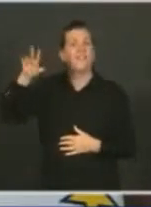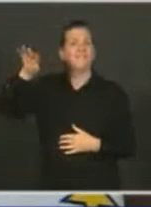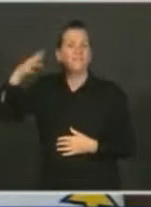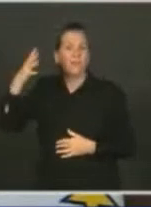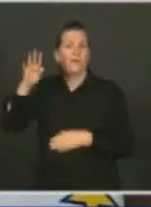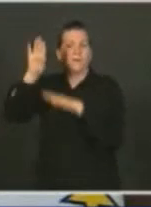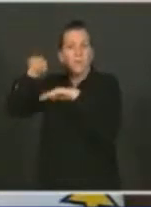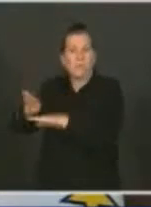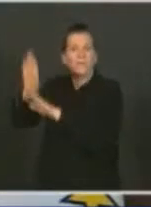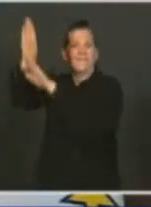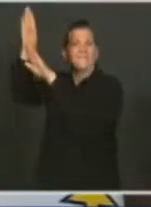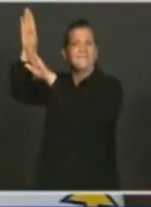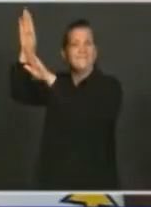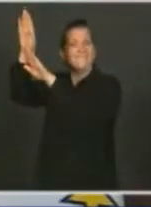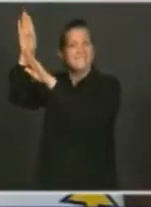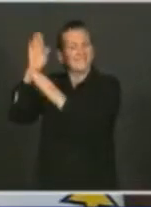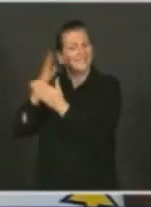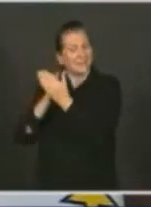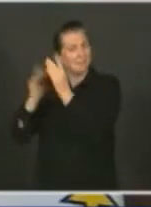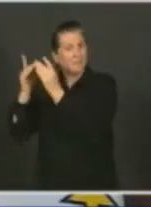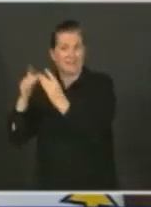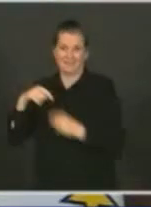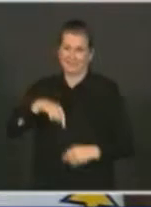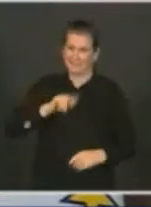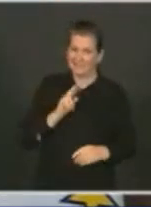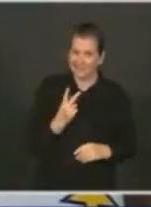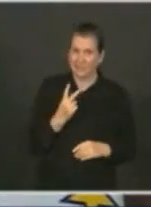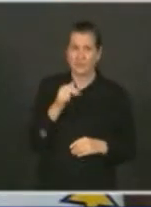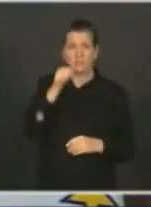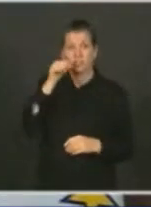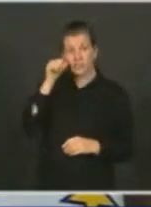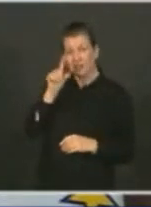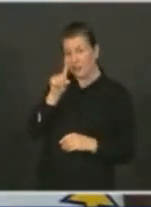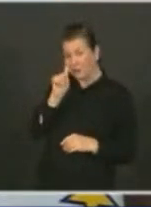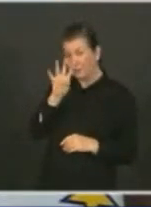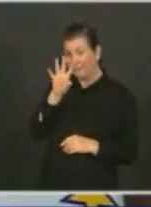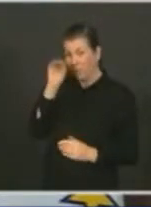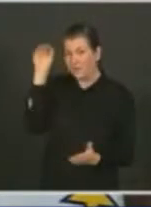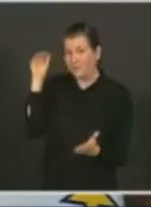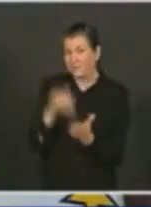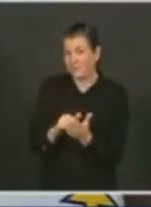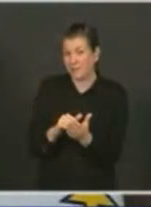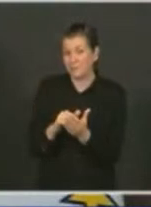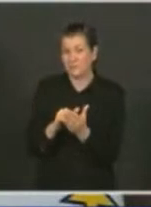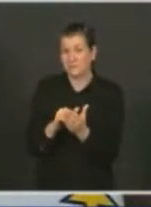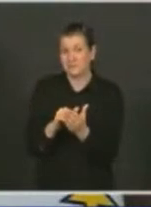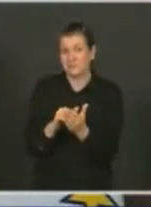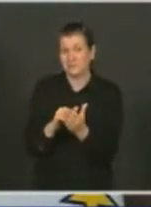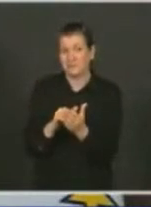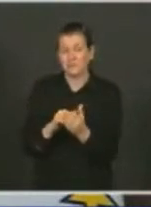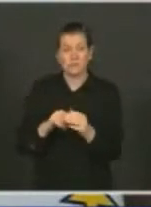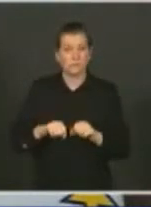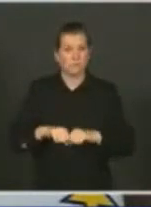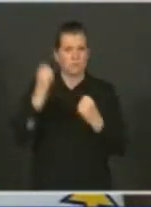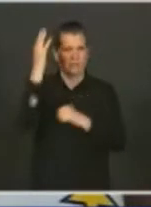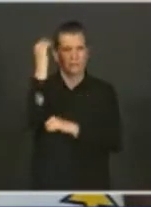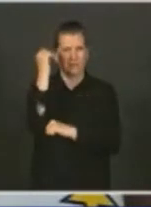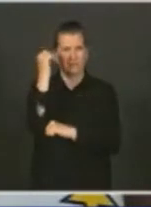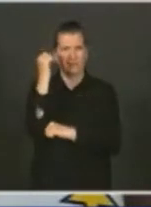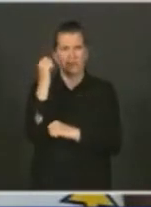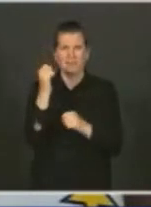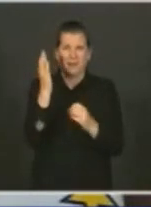new cases at 140,000, and also a new record for daily hospitalizations